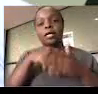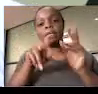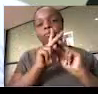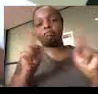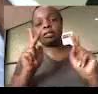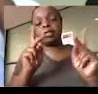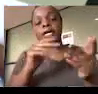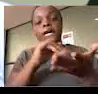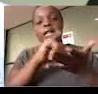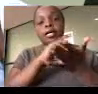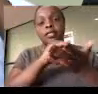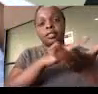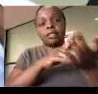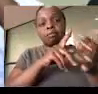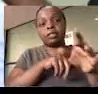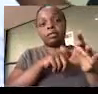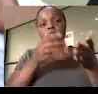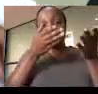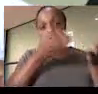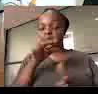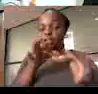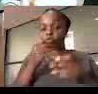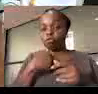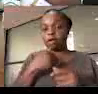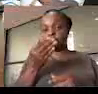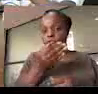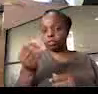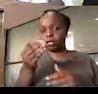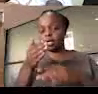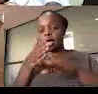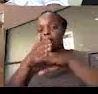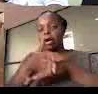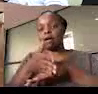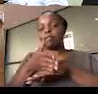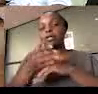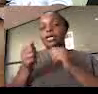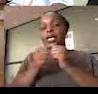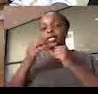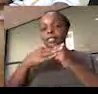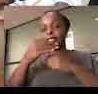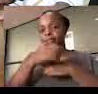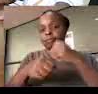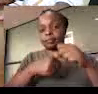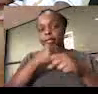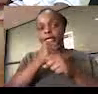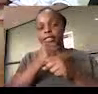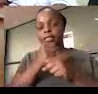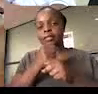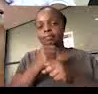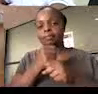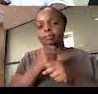here, and you can also check their website, kupa.co.ke.